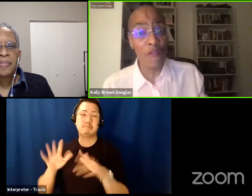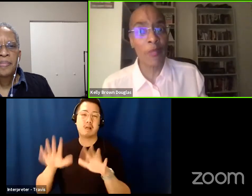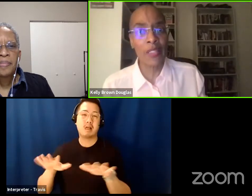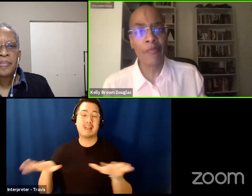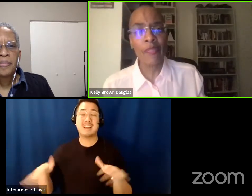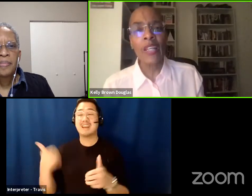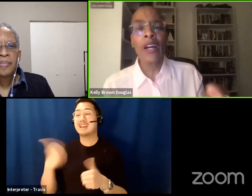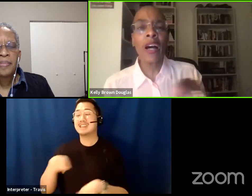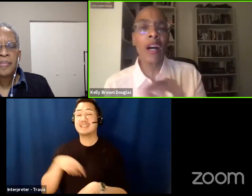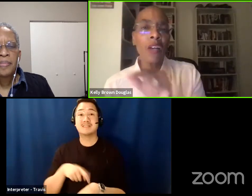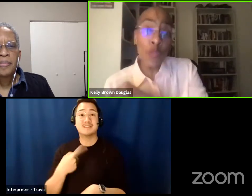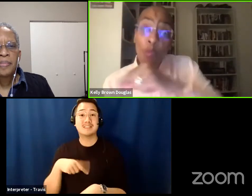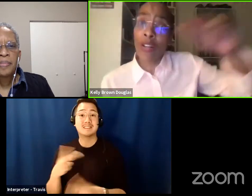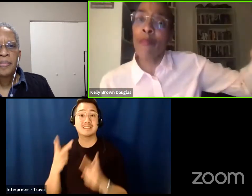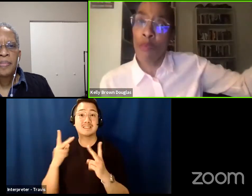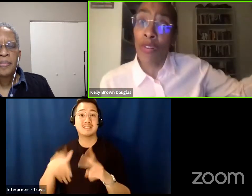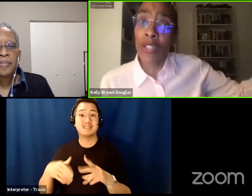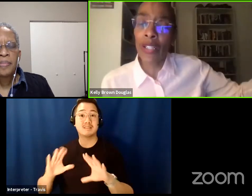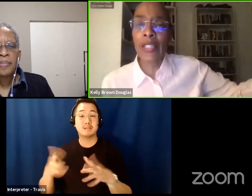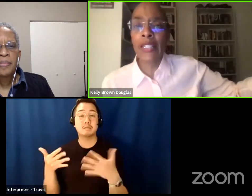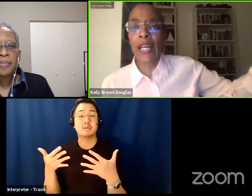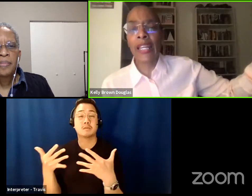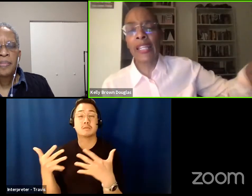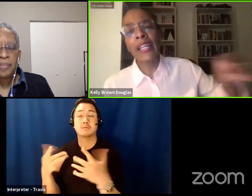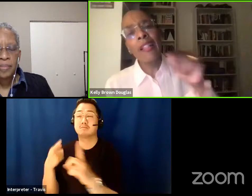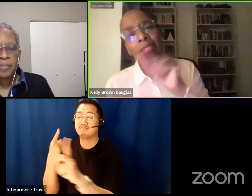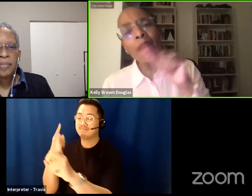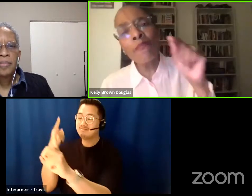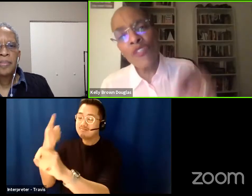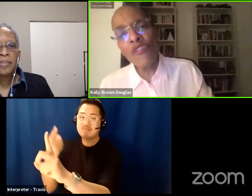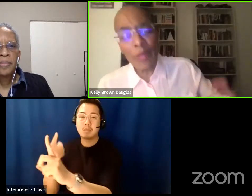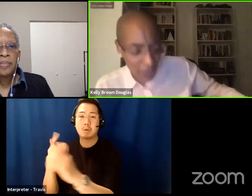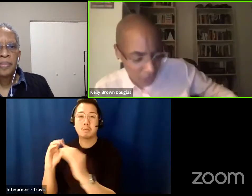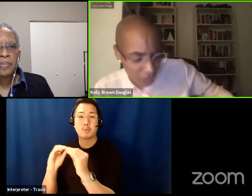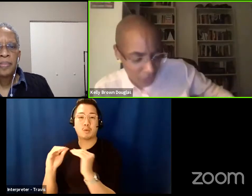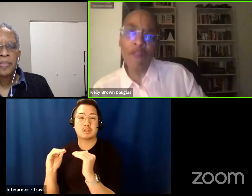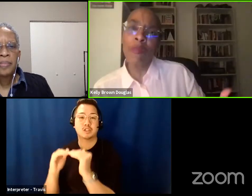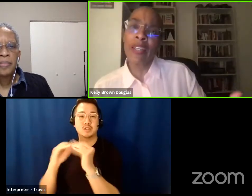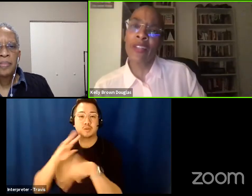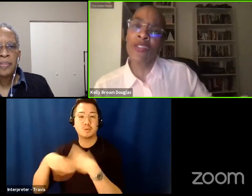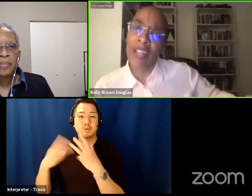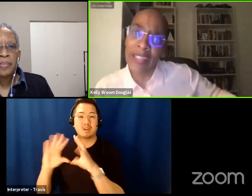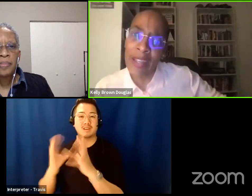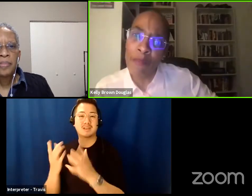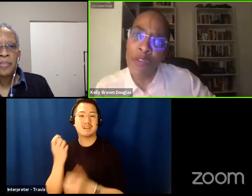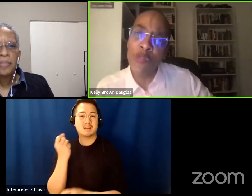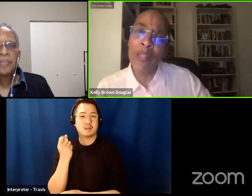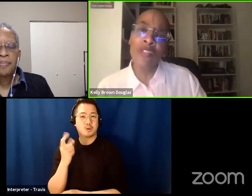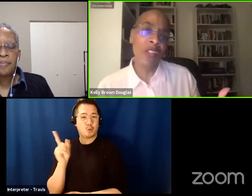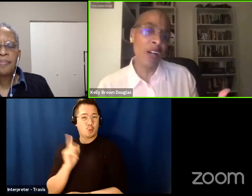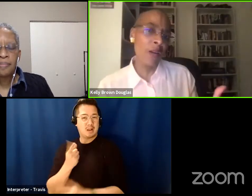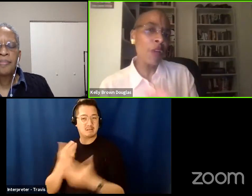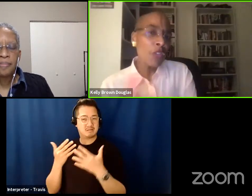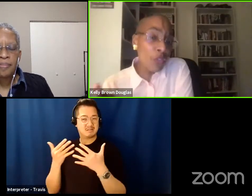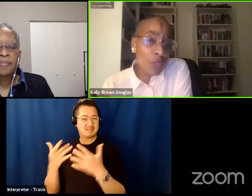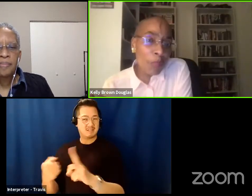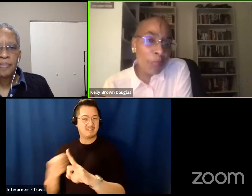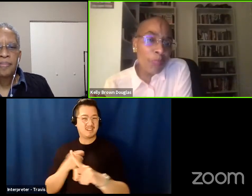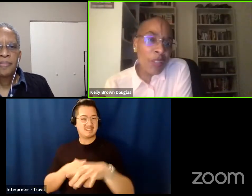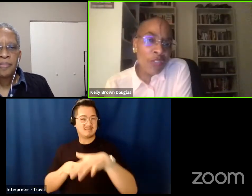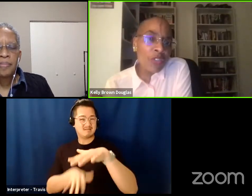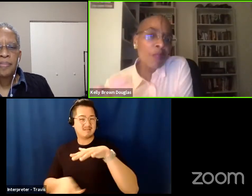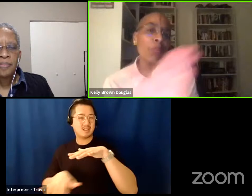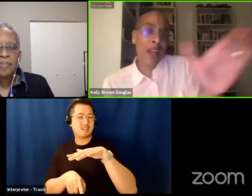that movement toward a more just society, that movement has come from the underside. That movement has come through